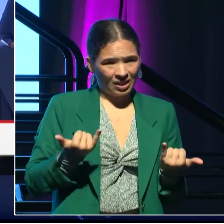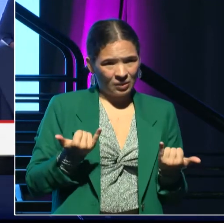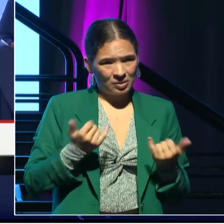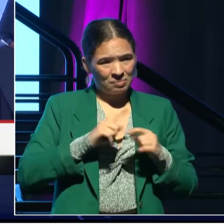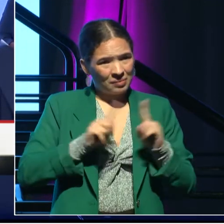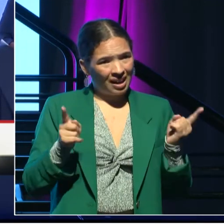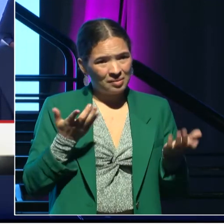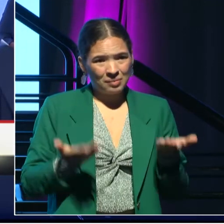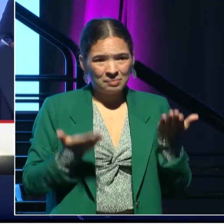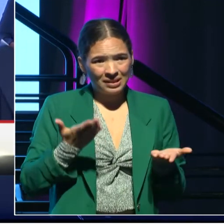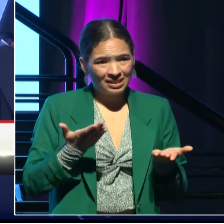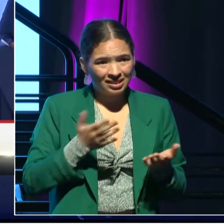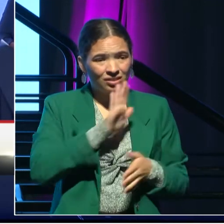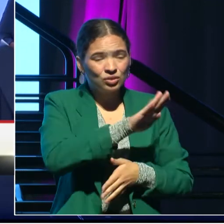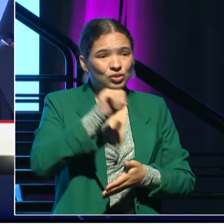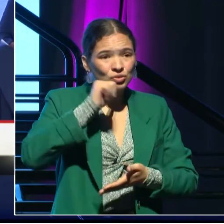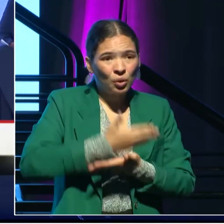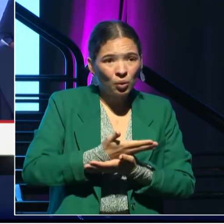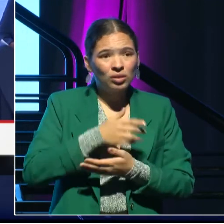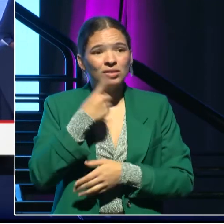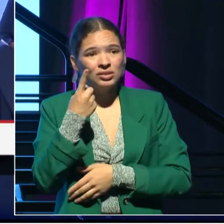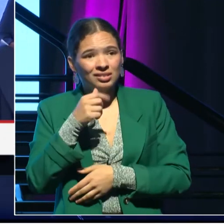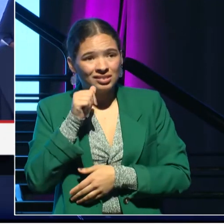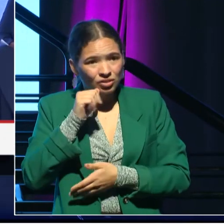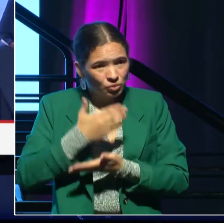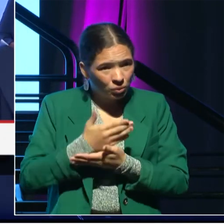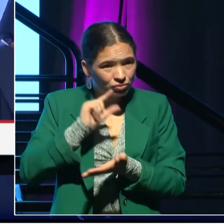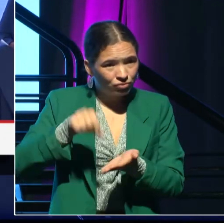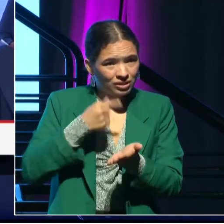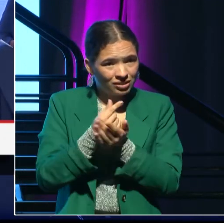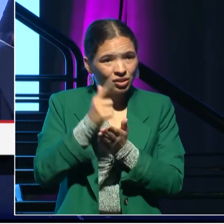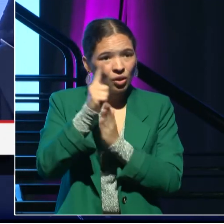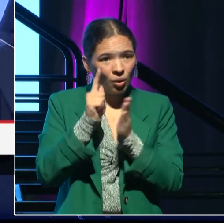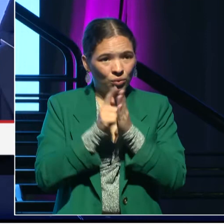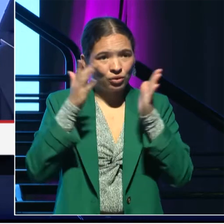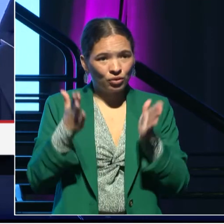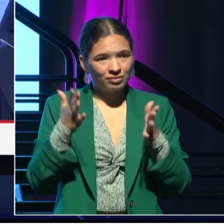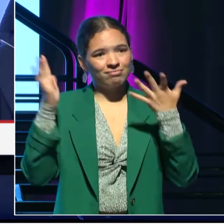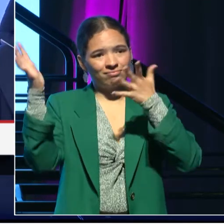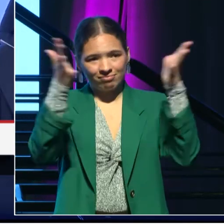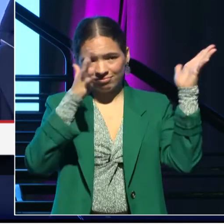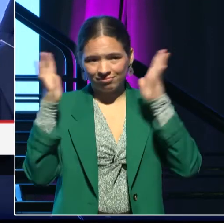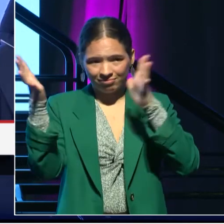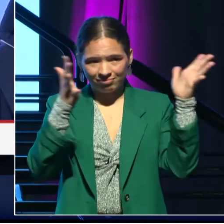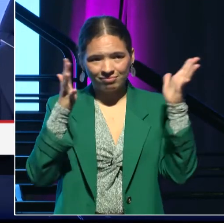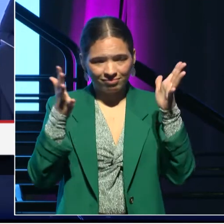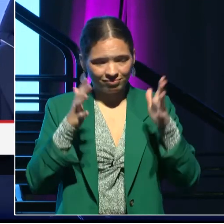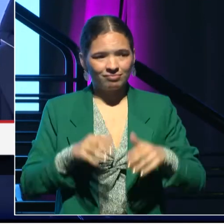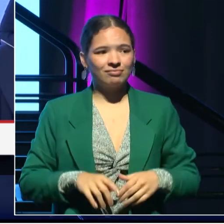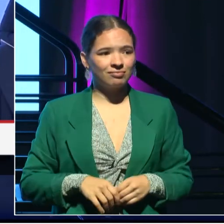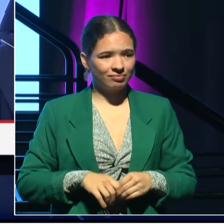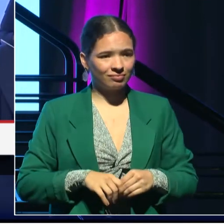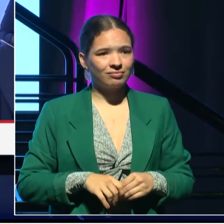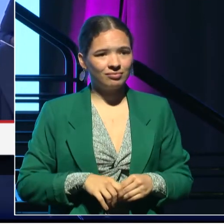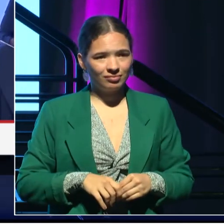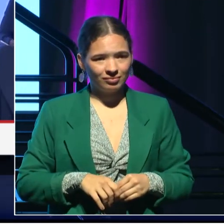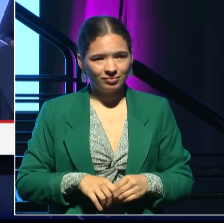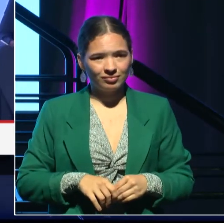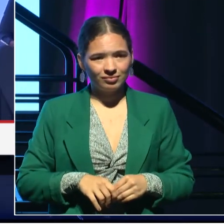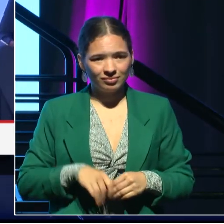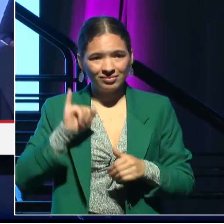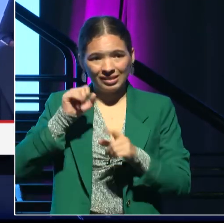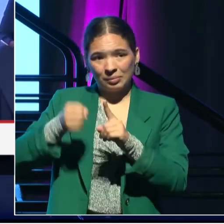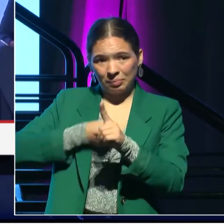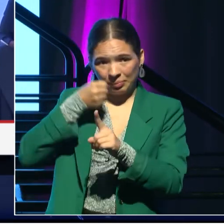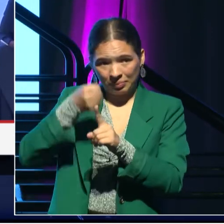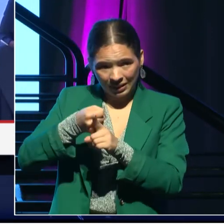who just graduated from law school, by the way. And so I think about the impact of economics. I think